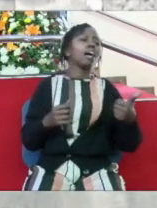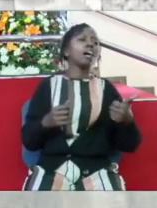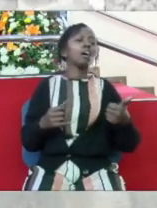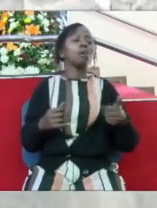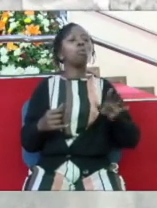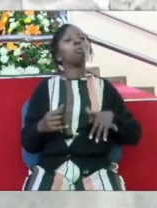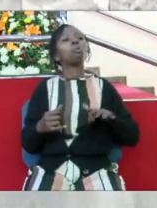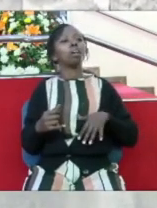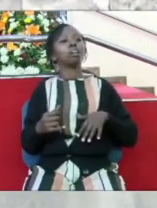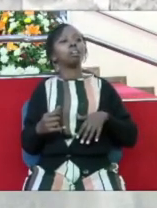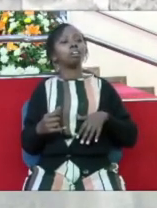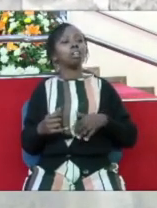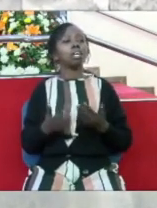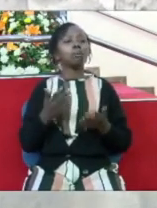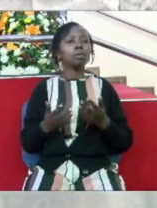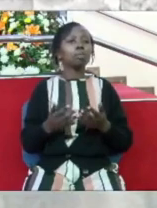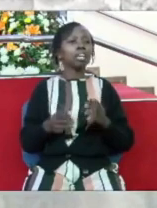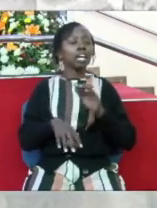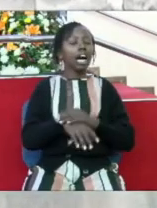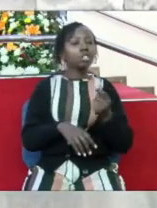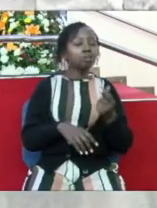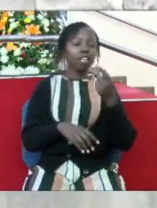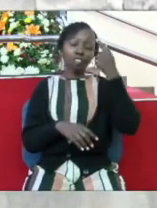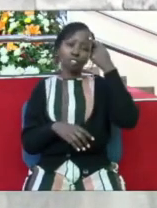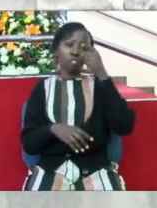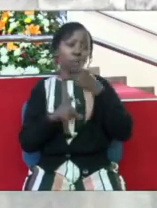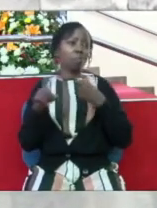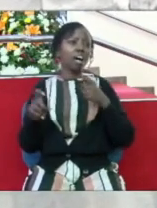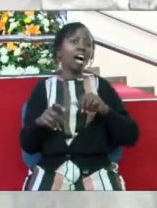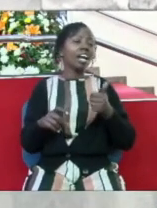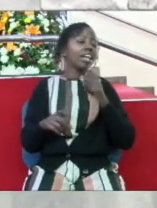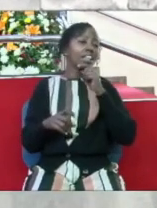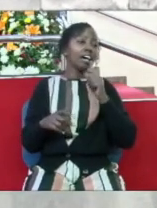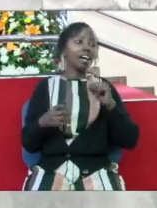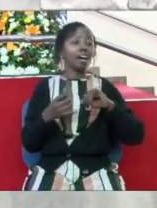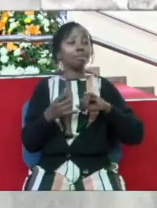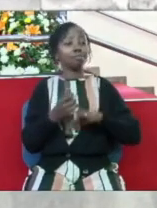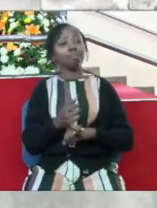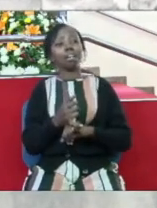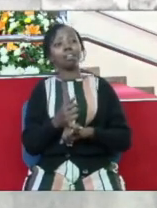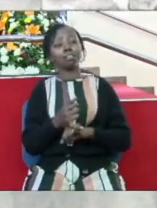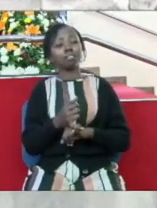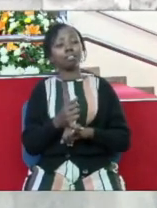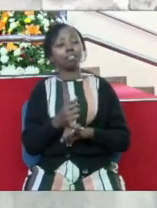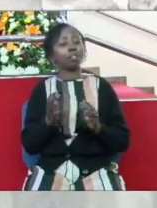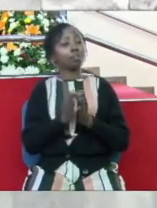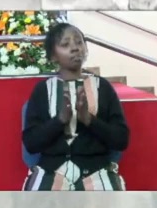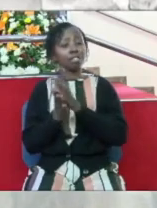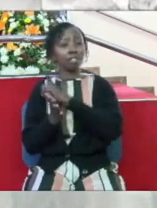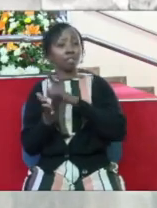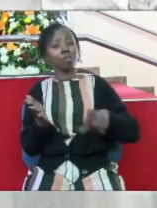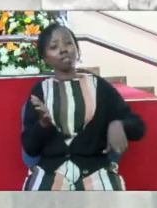Ambaye alikuletea stock. In exchange for something? Kwa mabadilisho ya mambo mengine. Praise the name of the